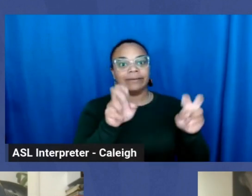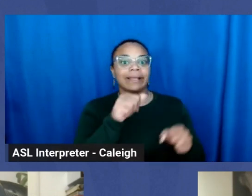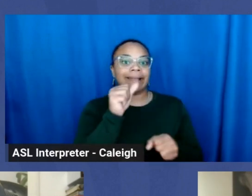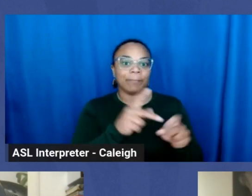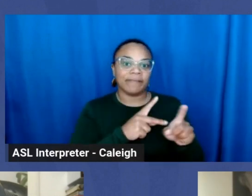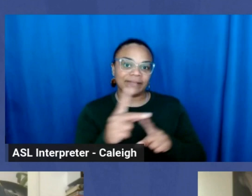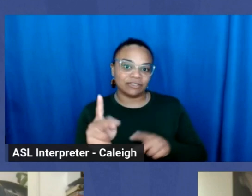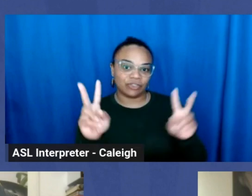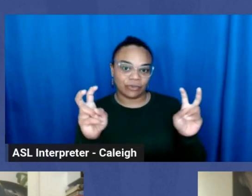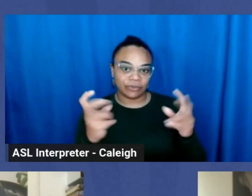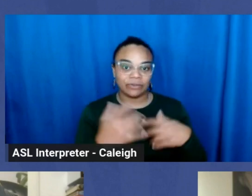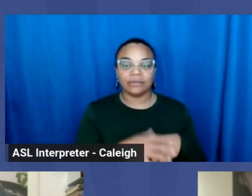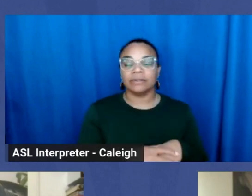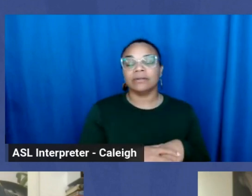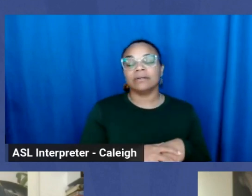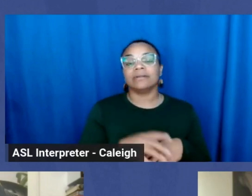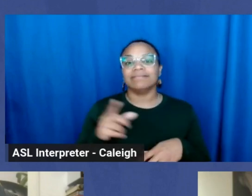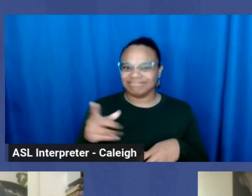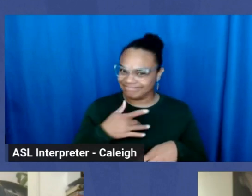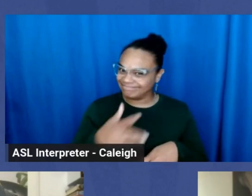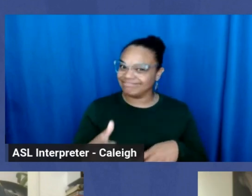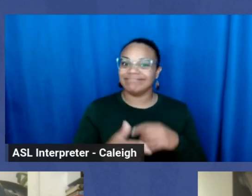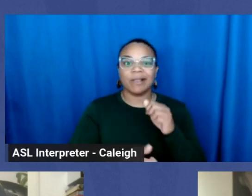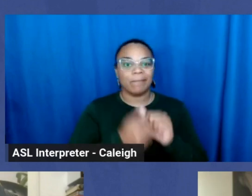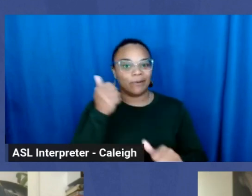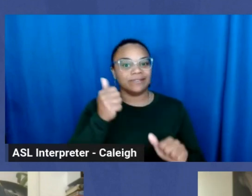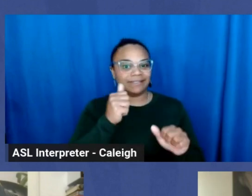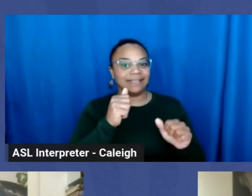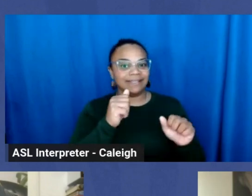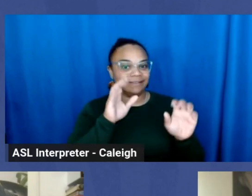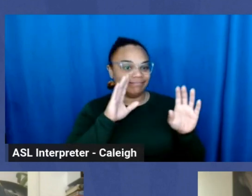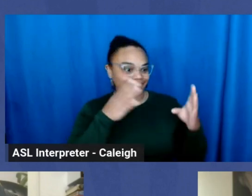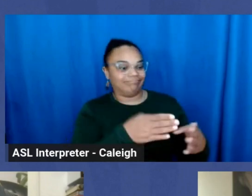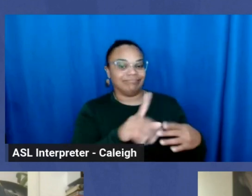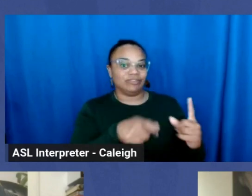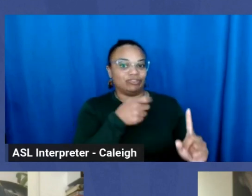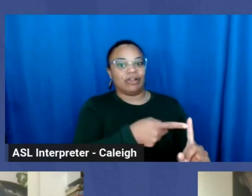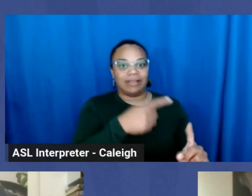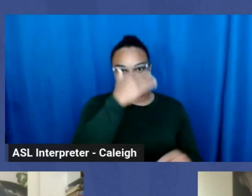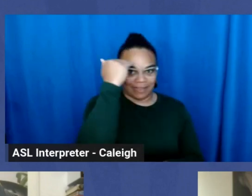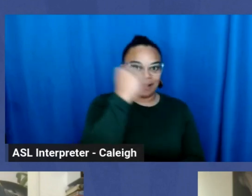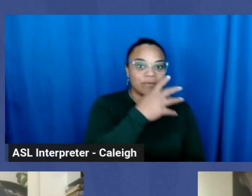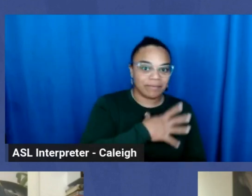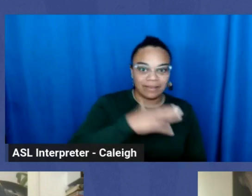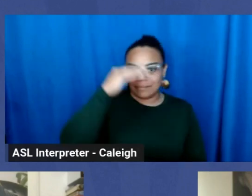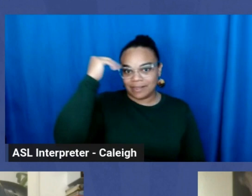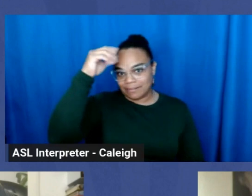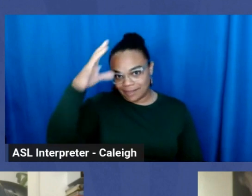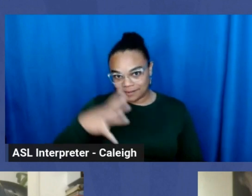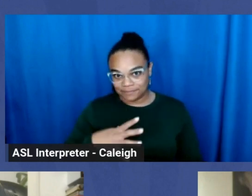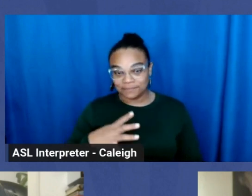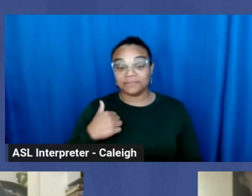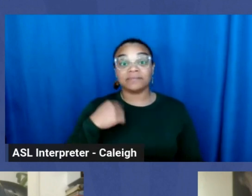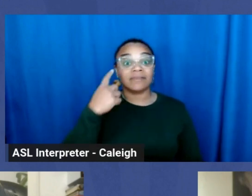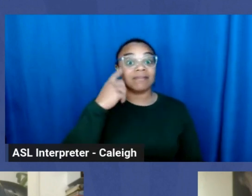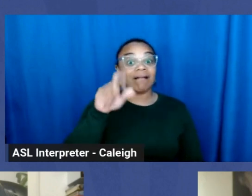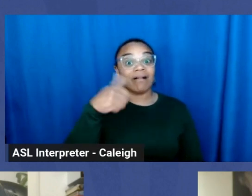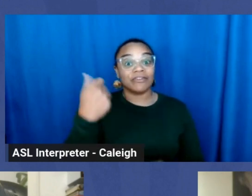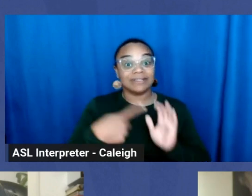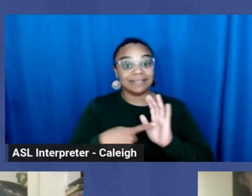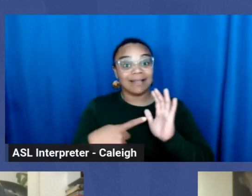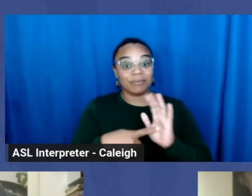so mostly it targets Black women, Black males. I think another example would be the